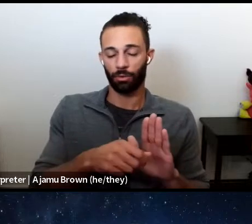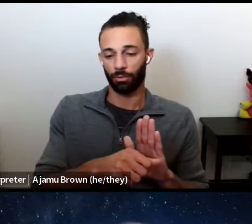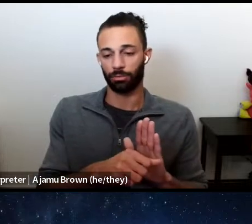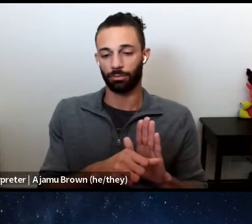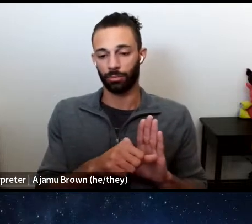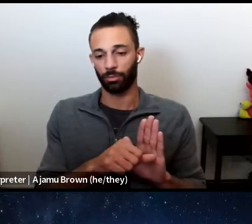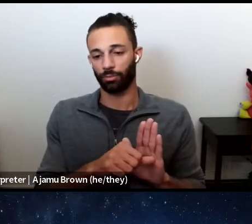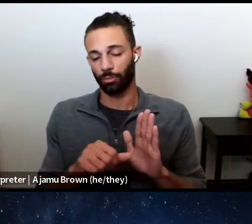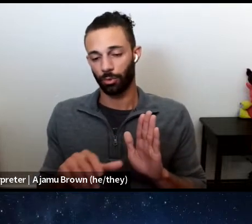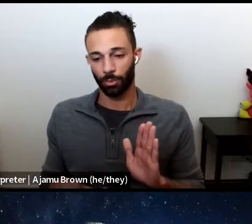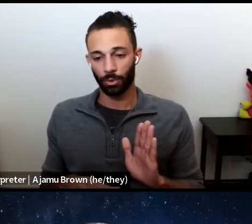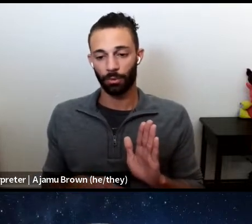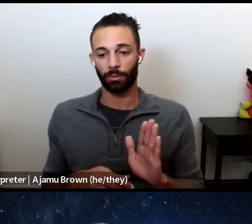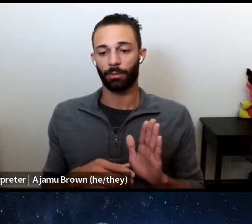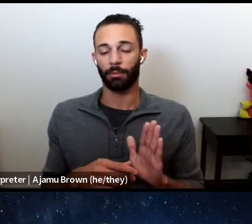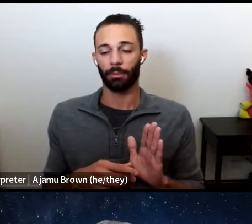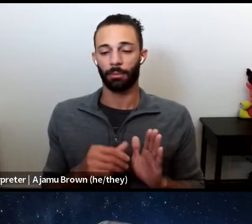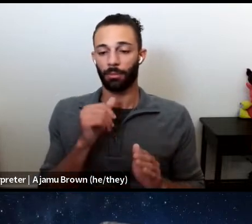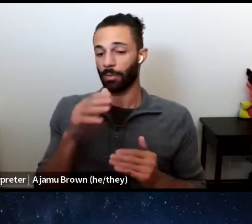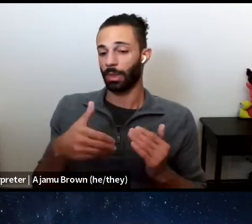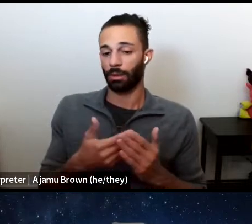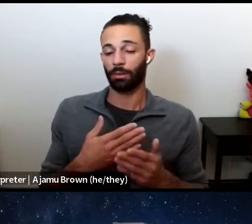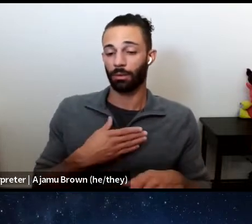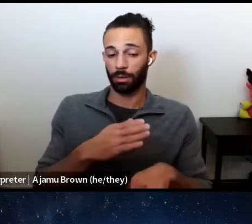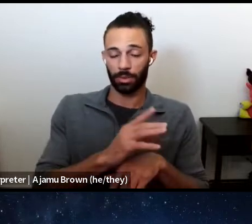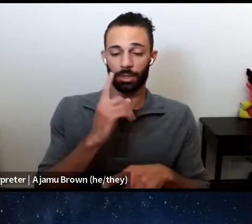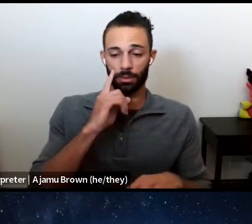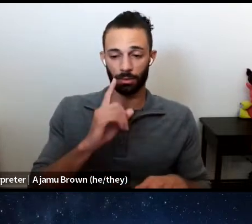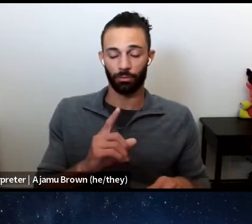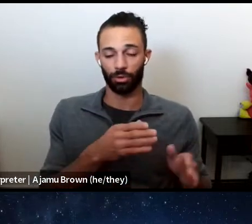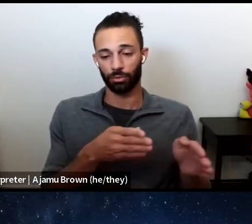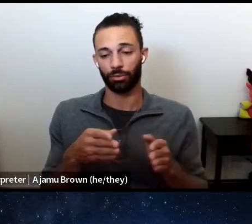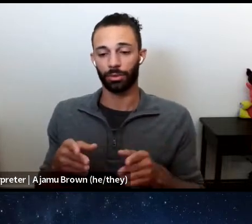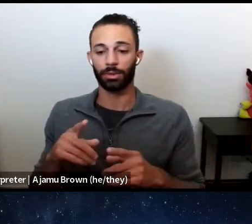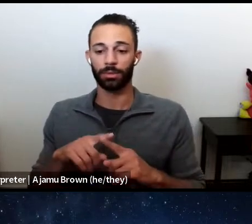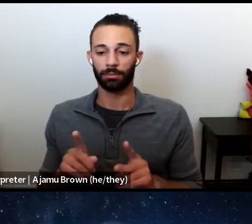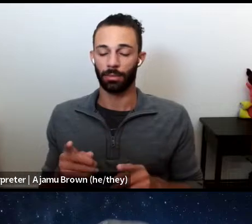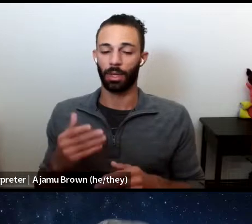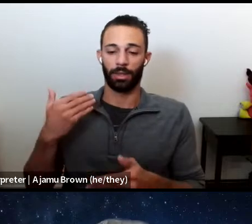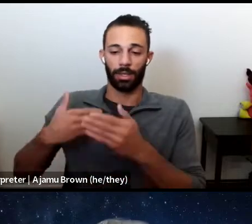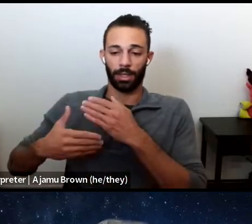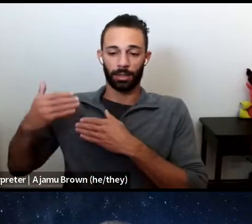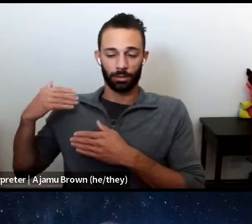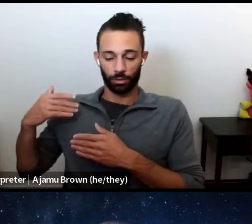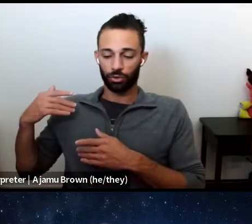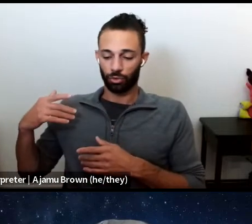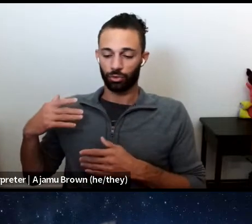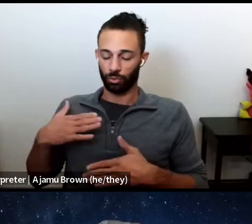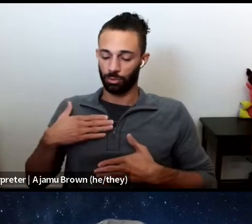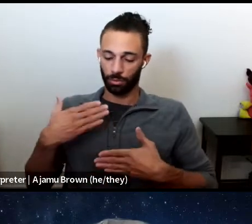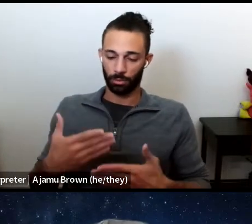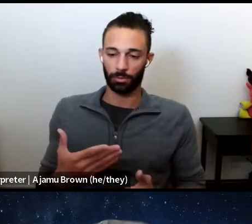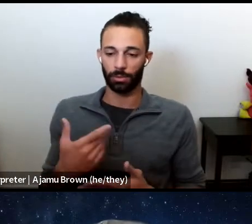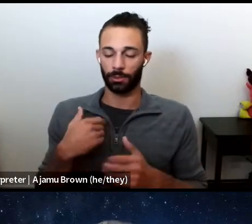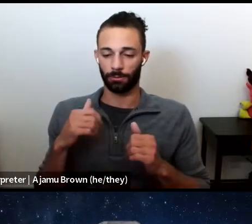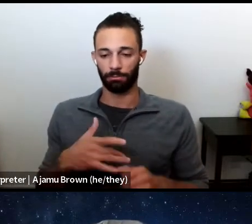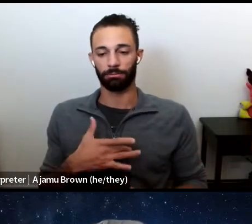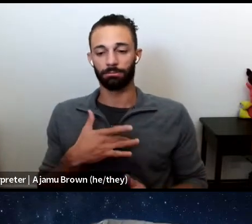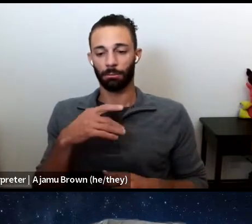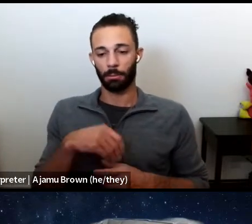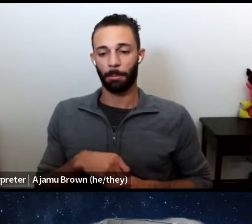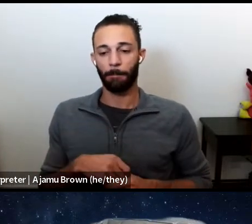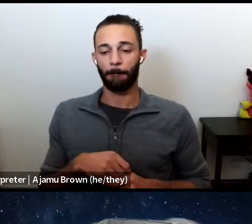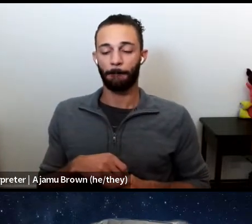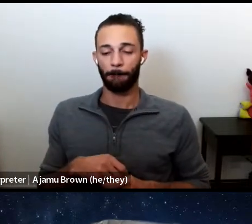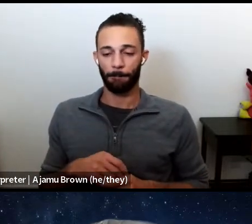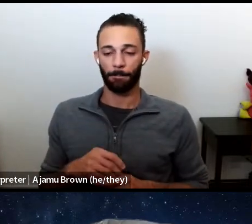the business. Not all my business is for the streets, but ancestors willing, it will be felt in them. For my ancestors